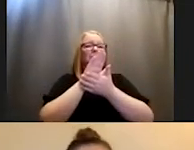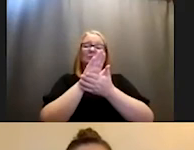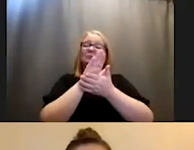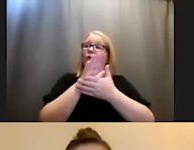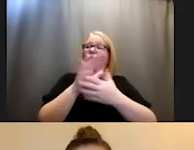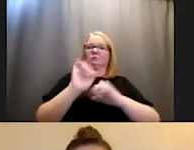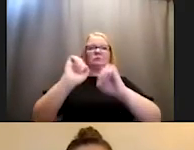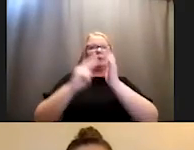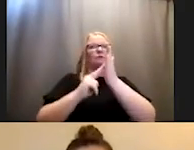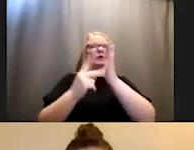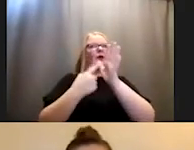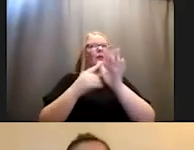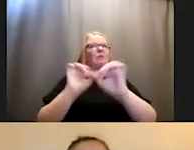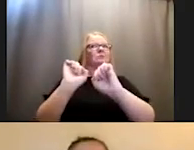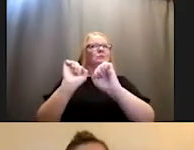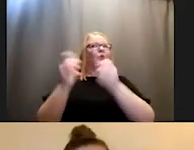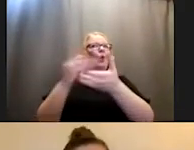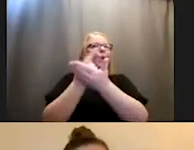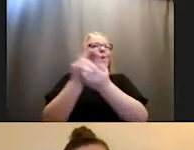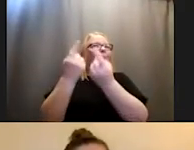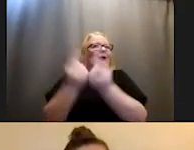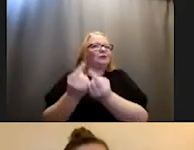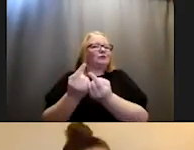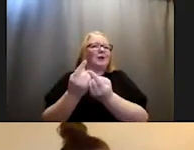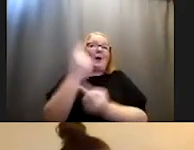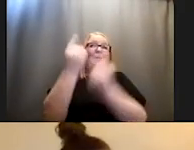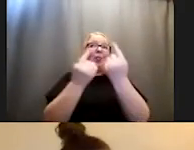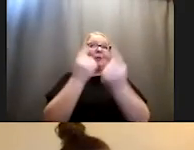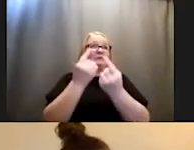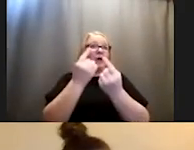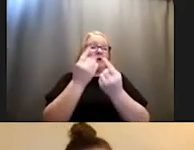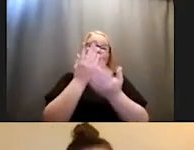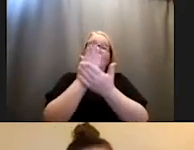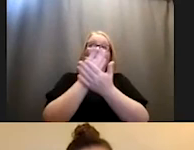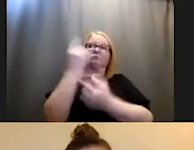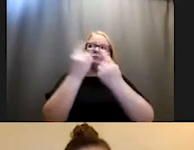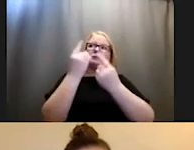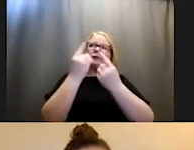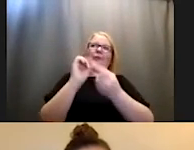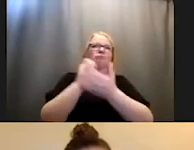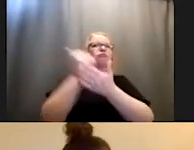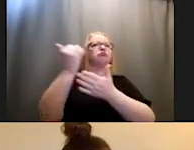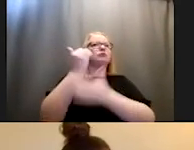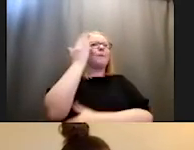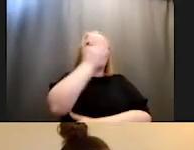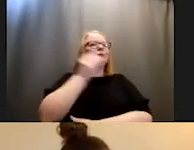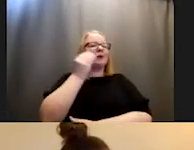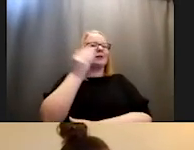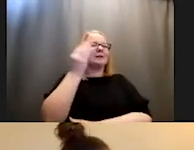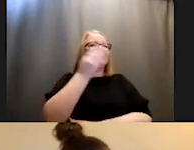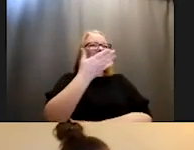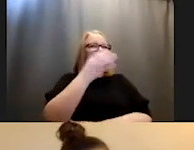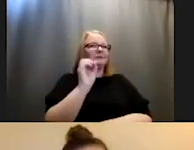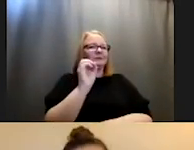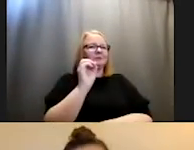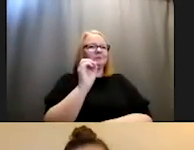collection. And these are the kind of leading supermodels of the 1950s. The image that you see on the left is